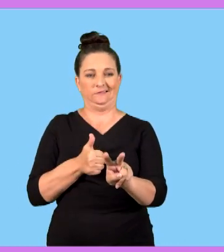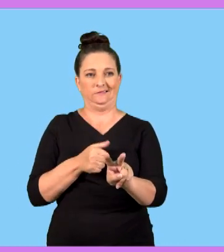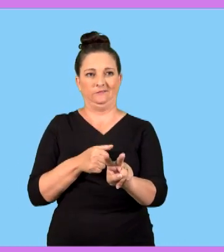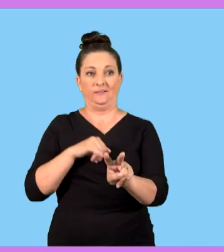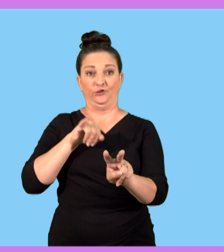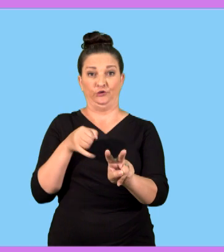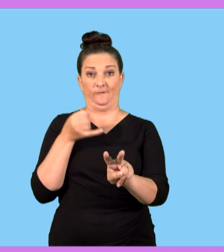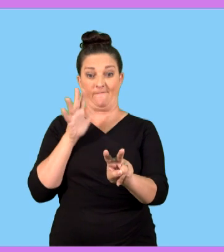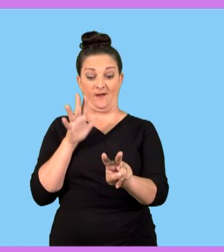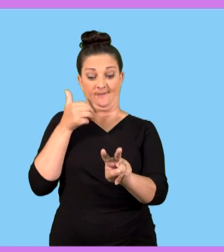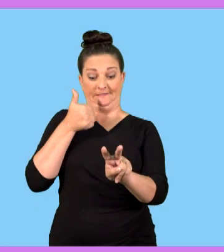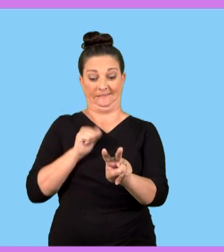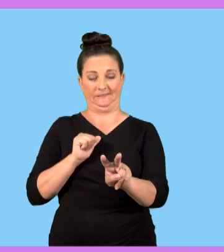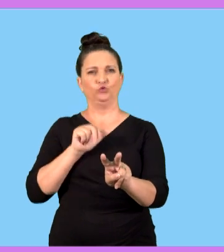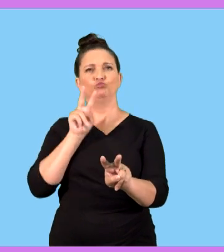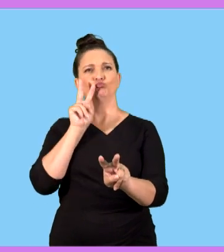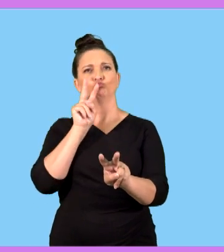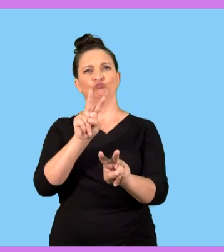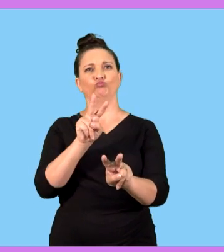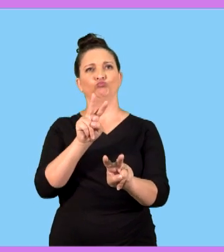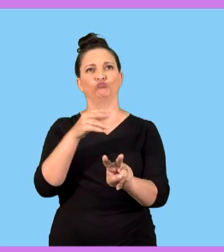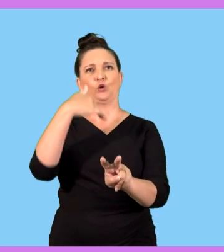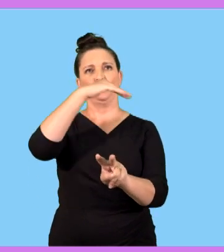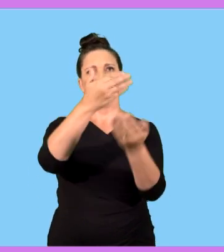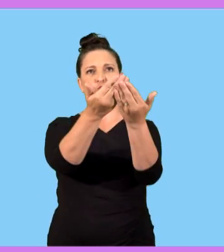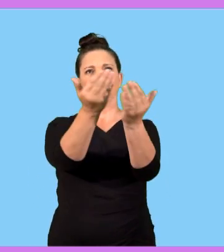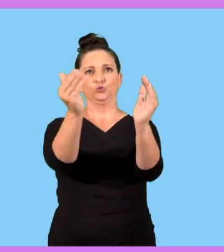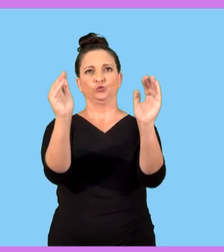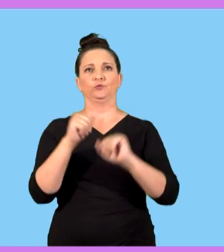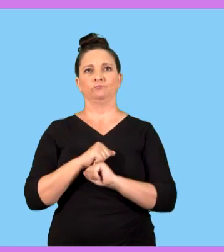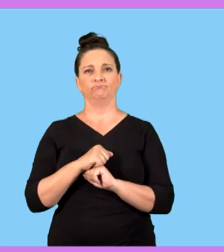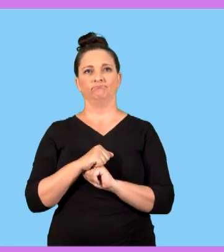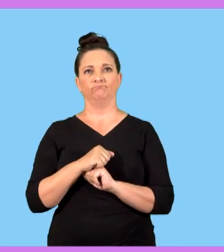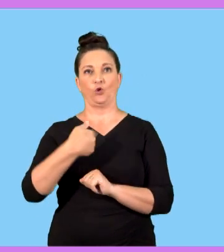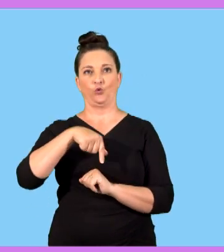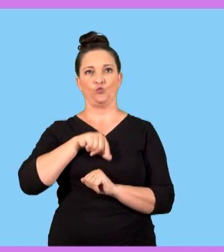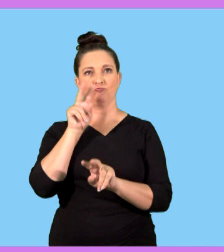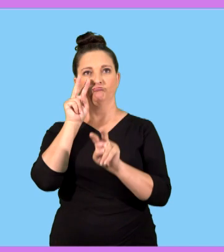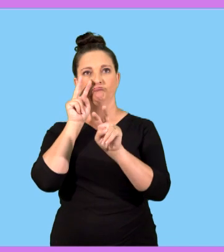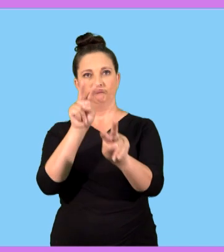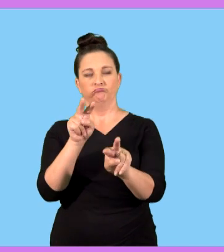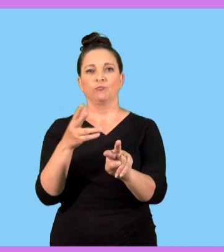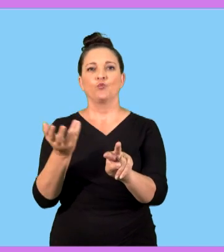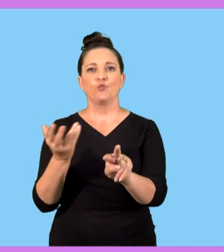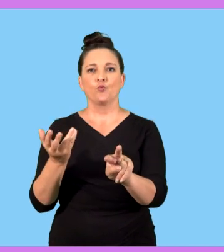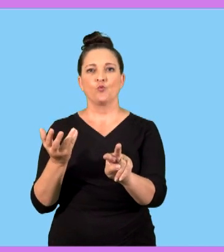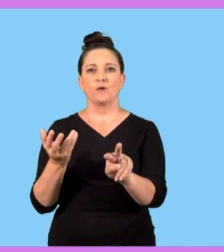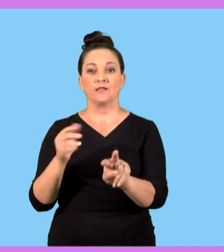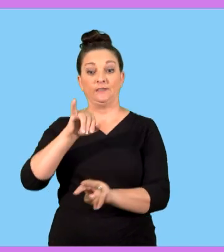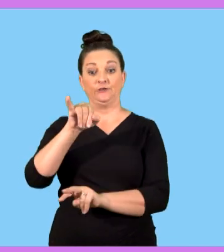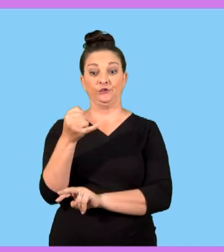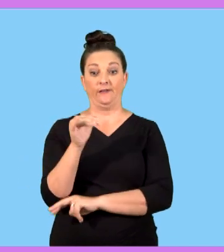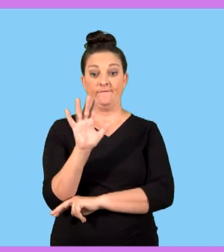specific seat, J5? We agree, we'll look at the screen. So therefore, we will say that